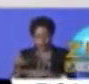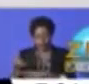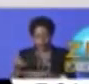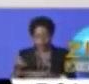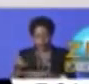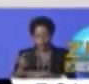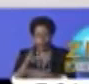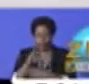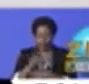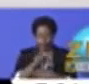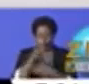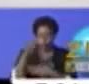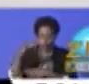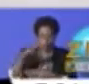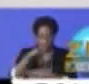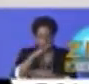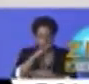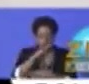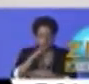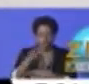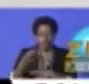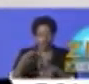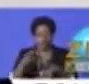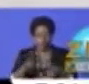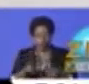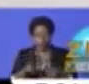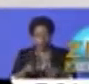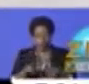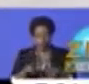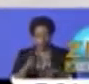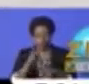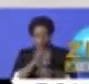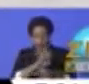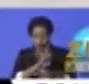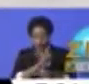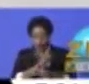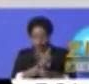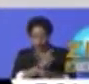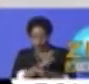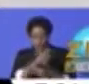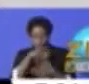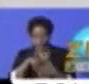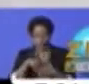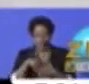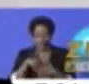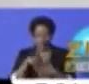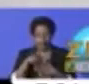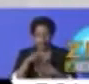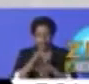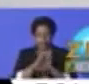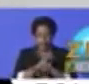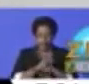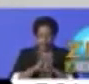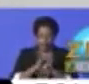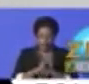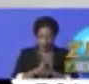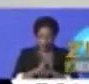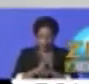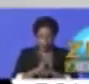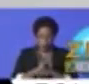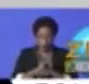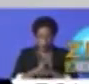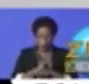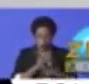no other air flight options are available. A law enforcement agency stationed in Matthewtown was also able to be transported to